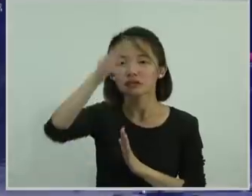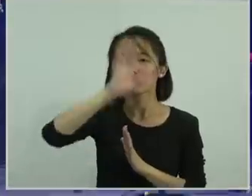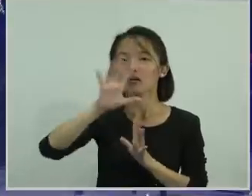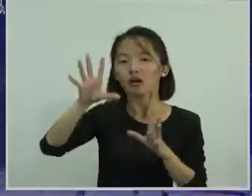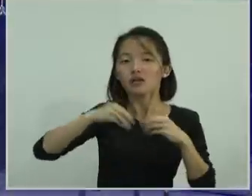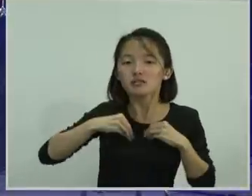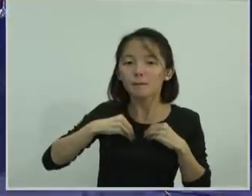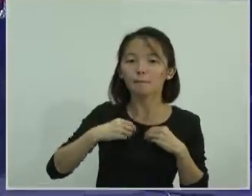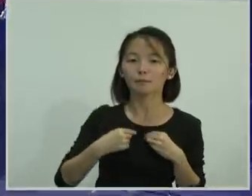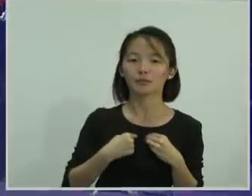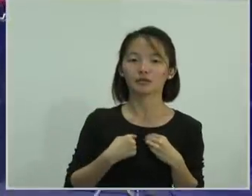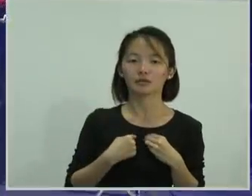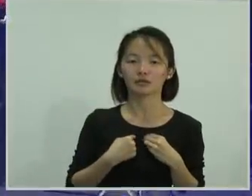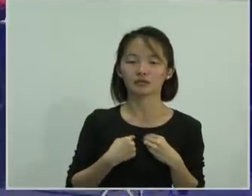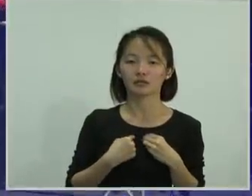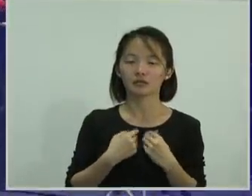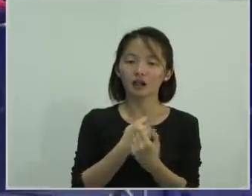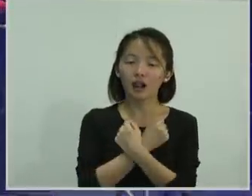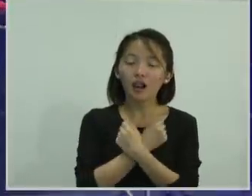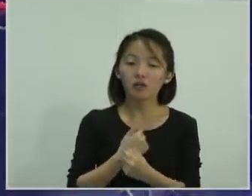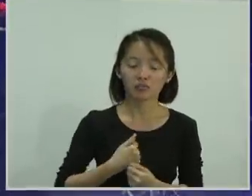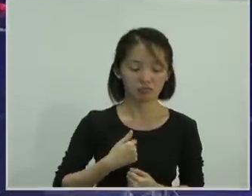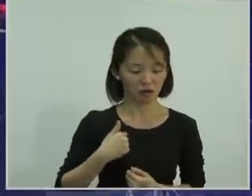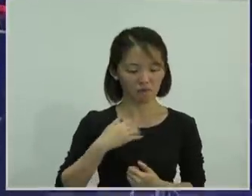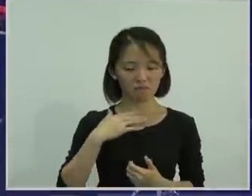He loves me even with my flaws.